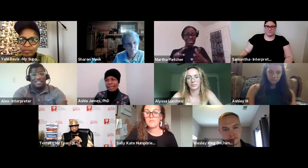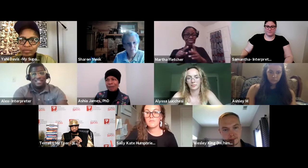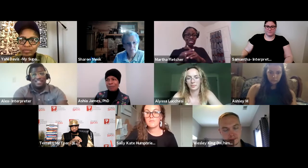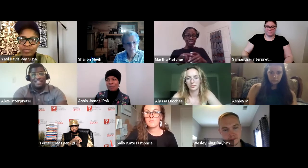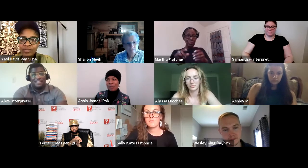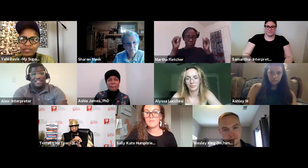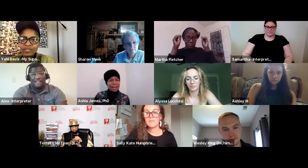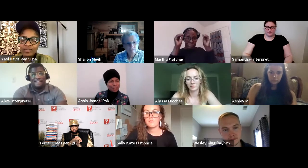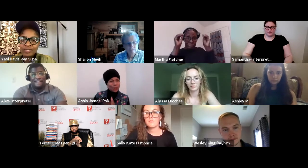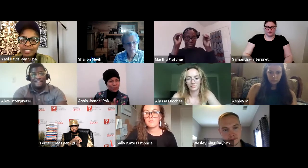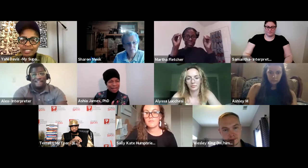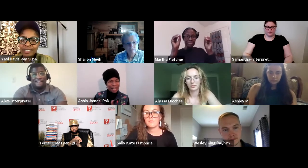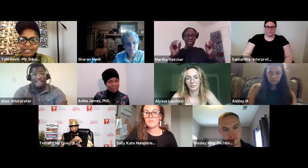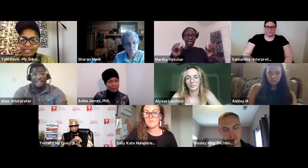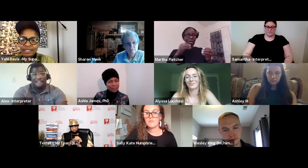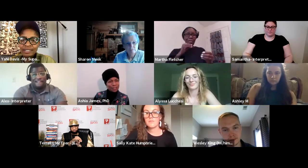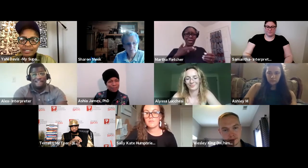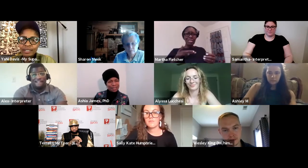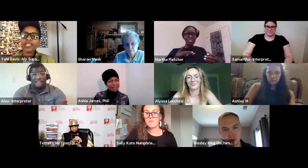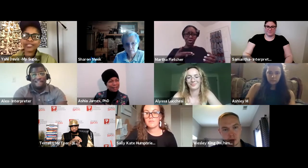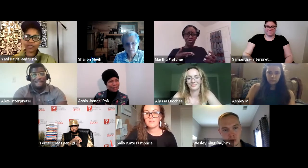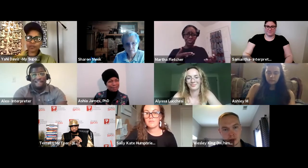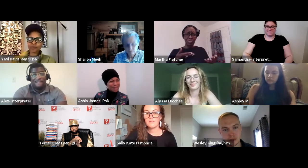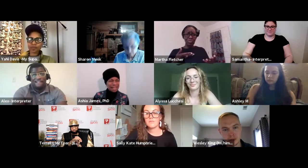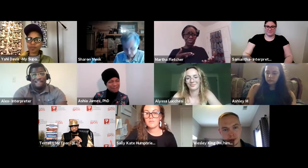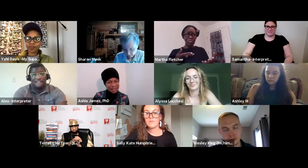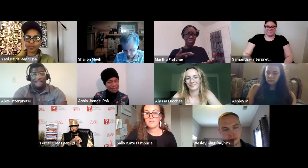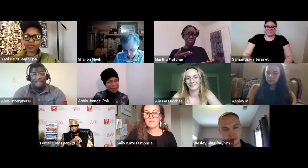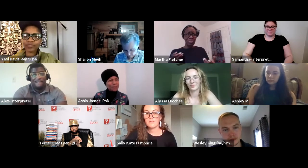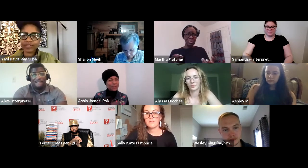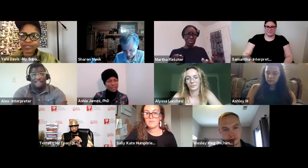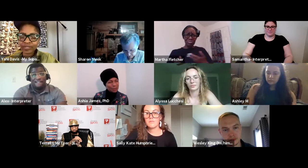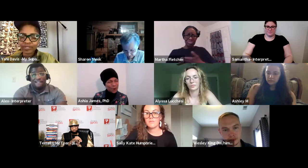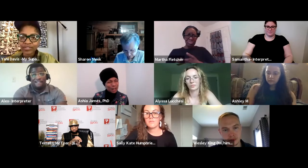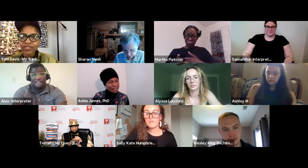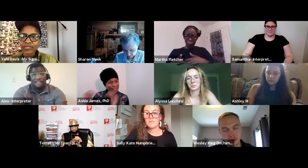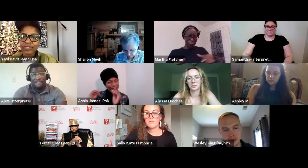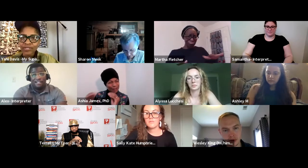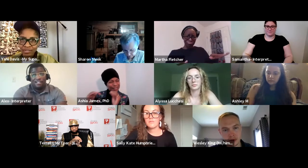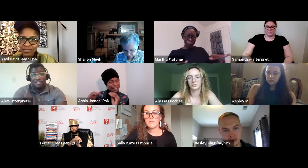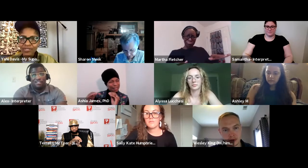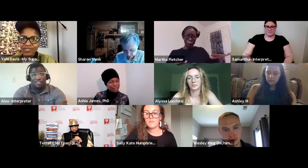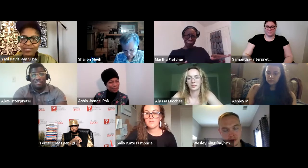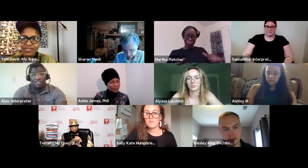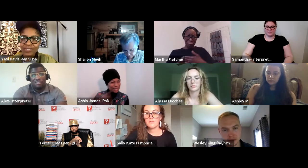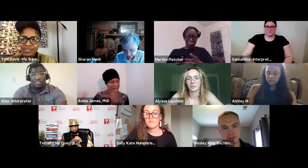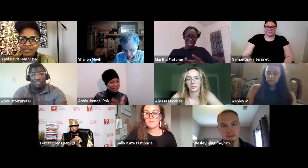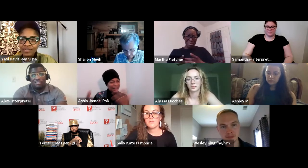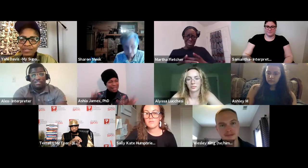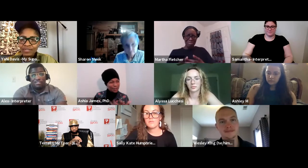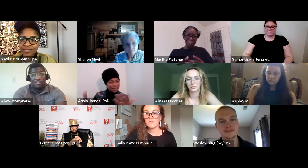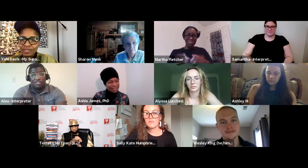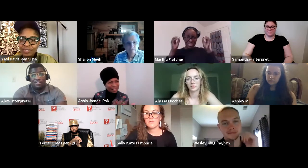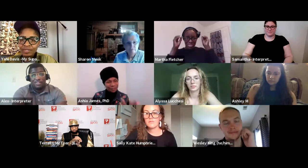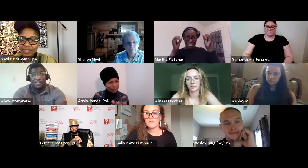teaching my daughter. When I had my daughter, she was an infant before she could walk. She started teaching my daughter, and I would